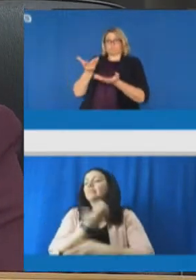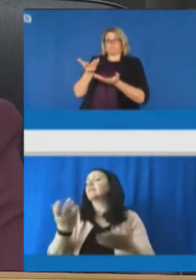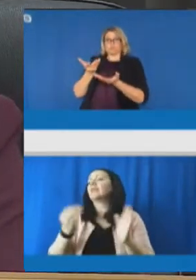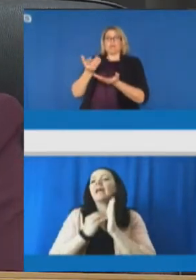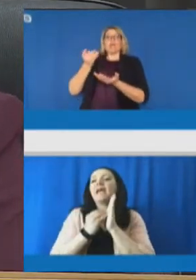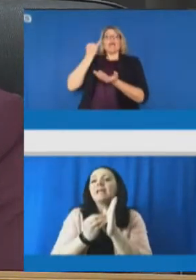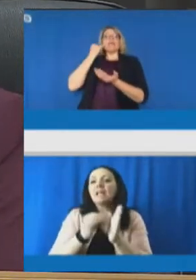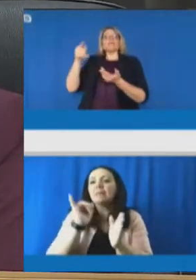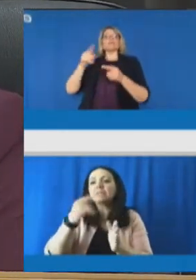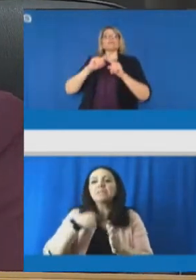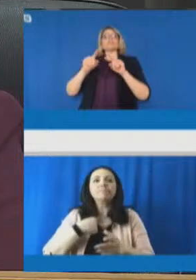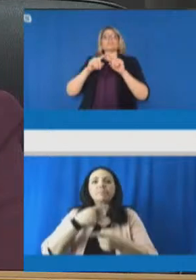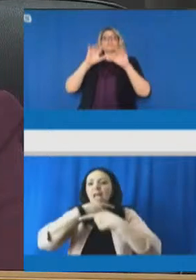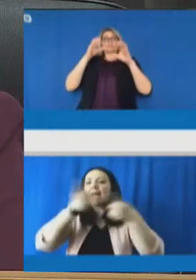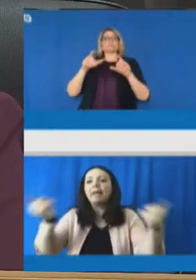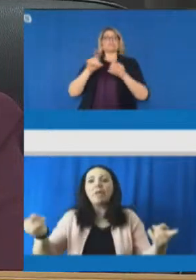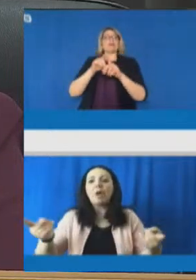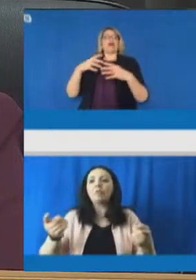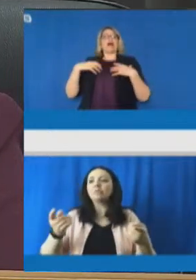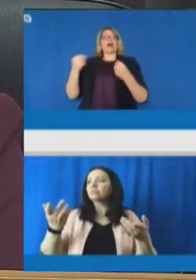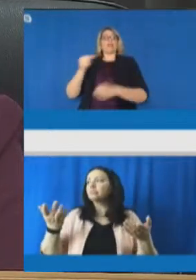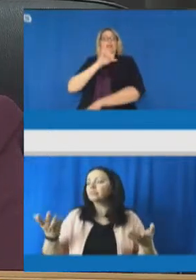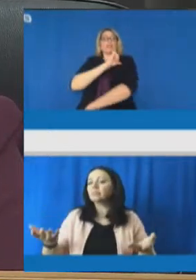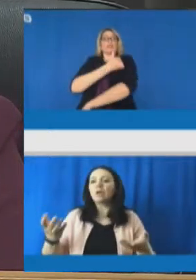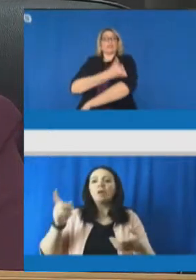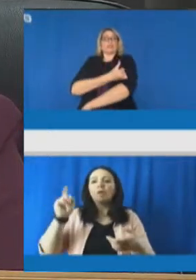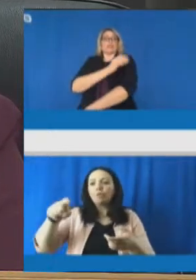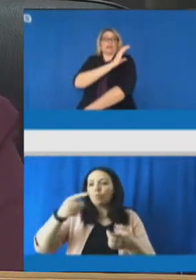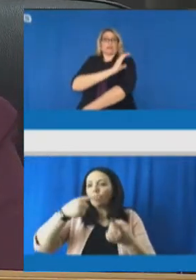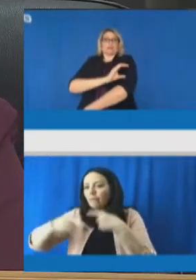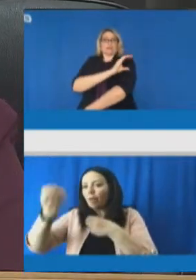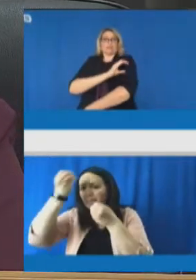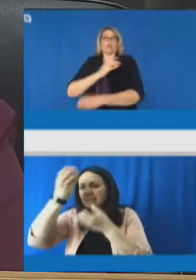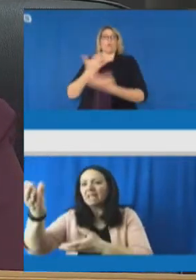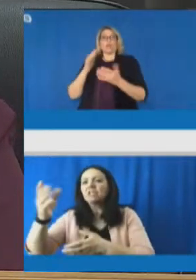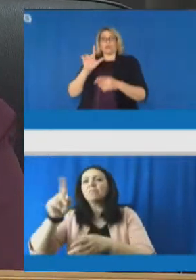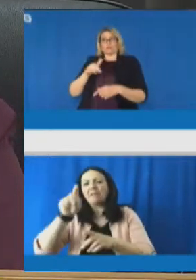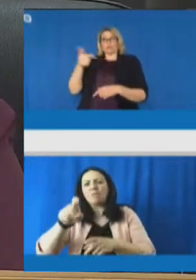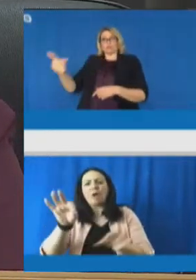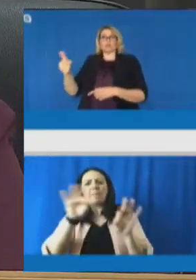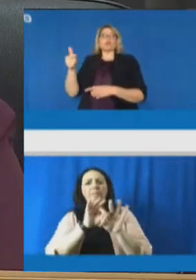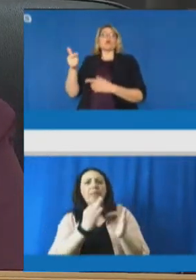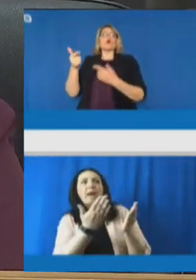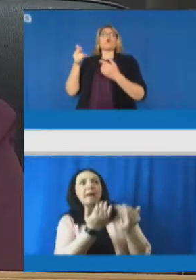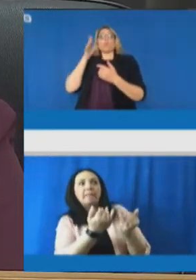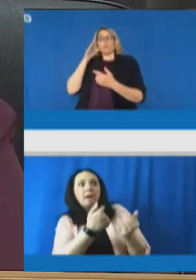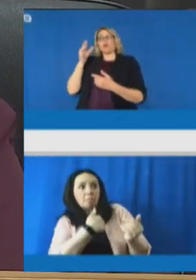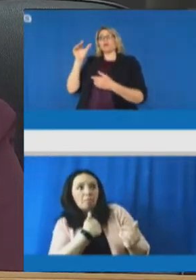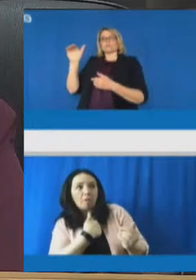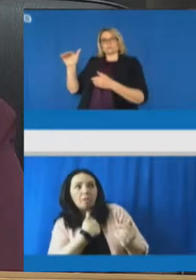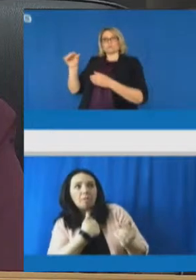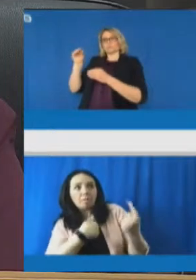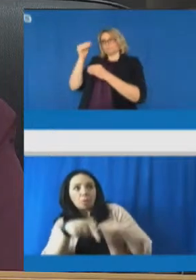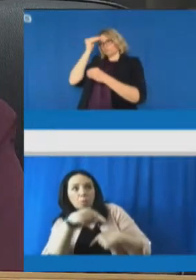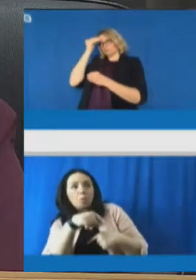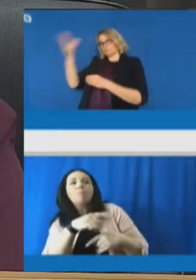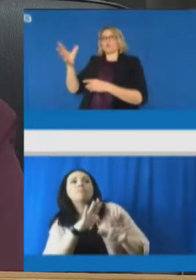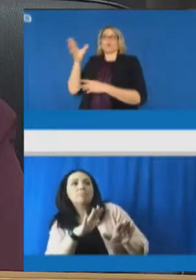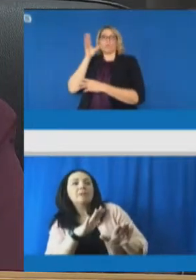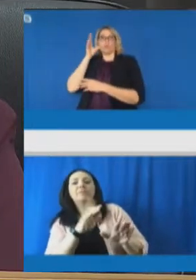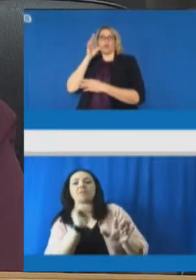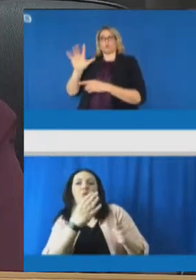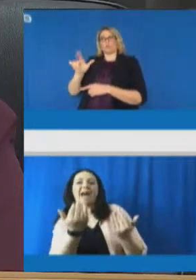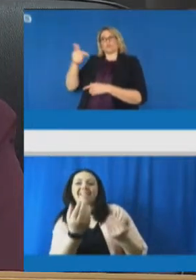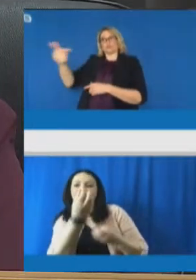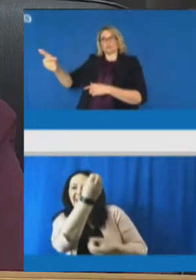Merci. Adam Harris, Brunswick News. Hi there. Thanks for allowing me to take a question.